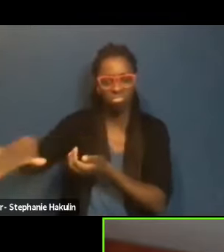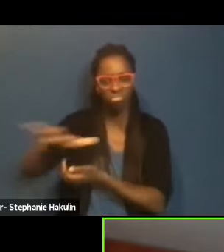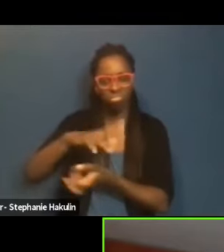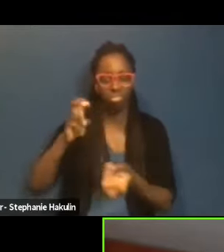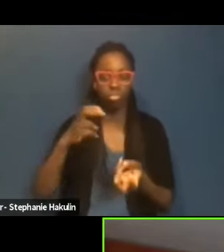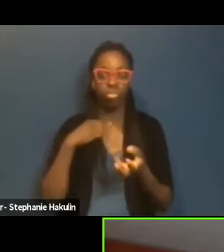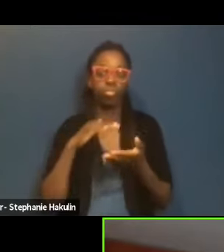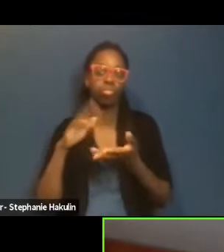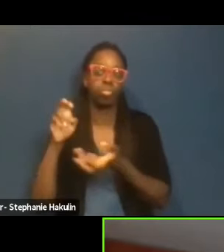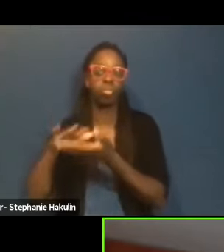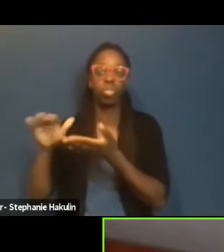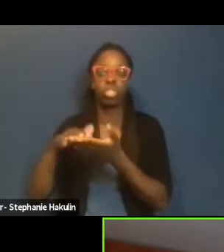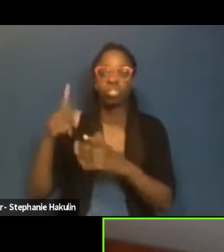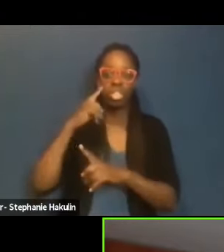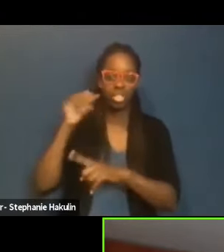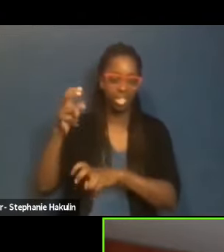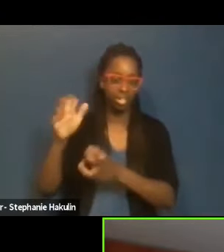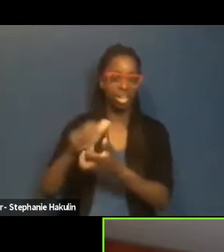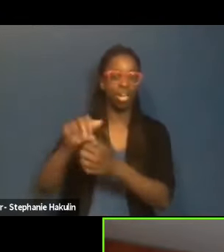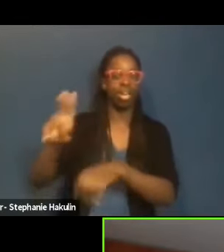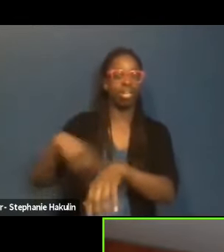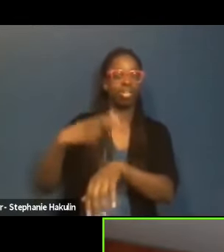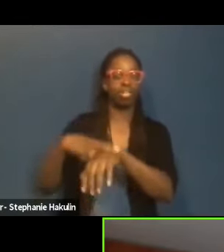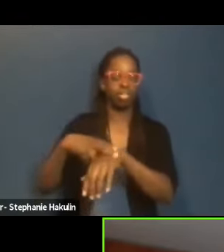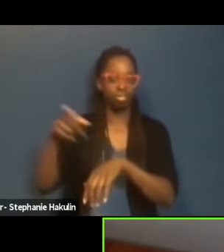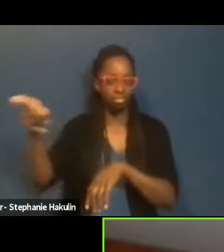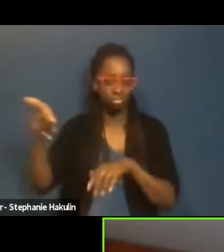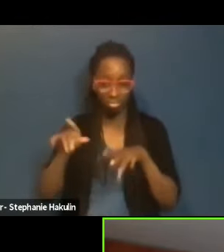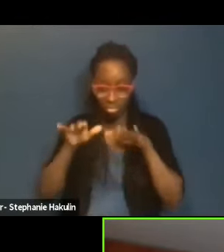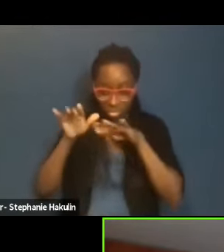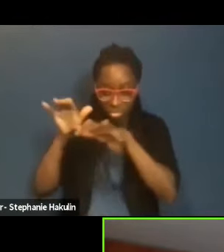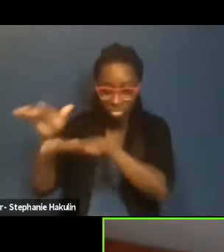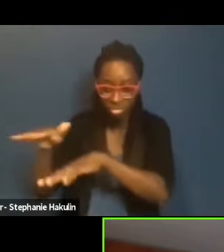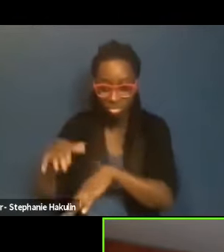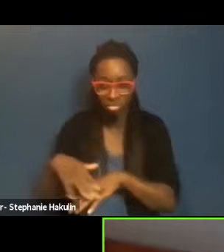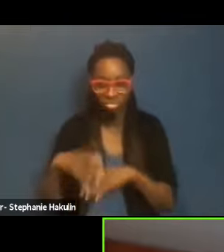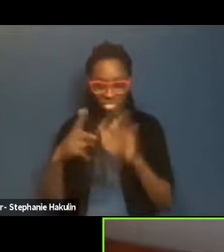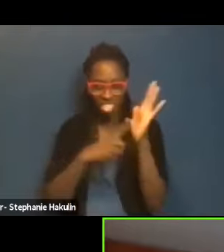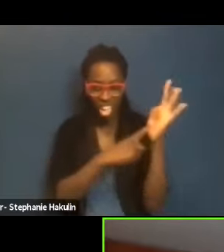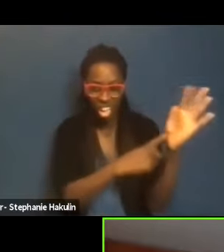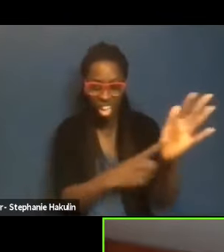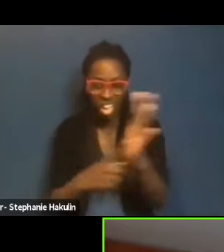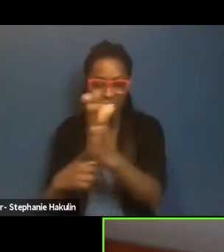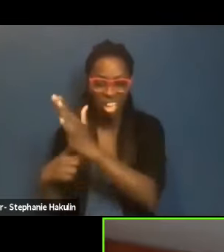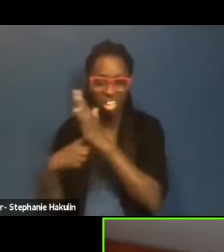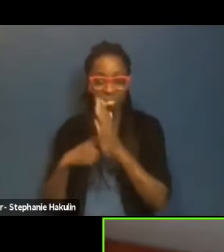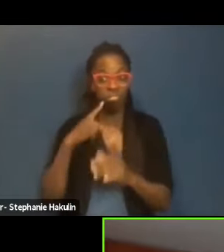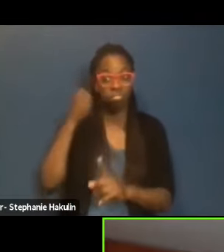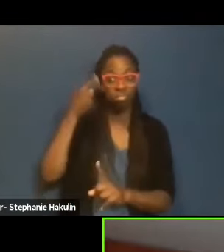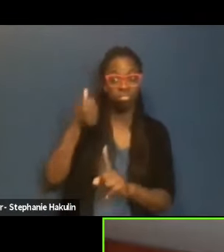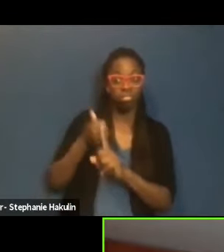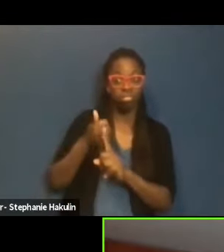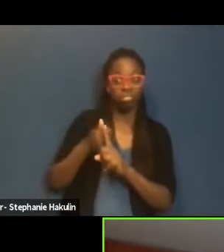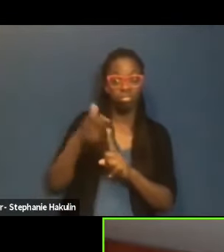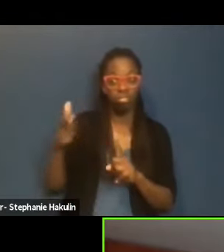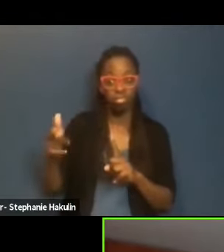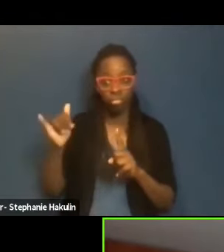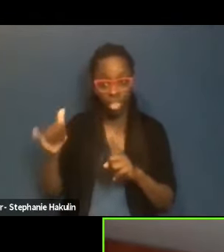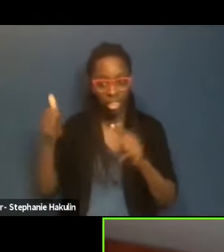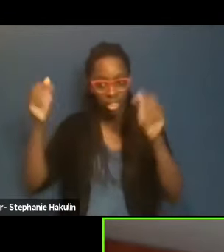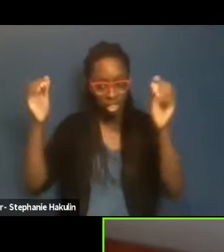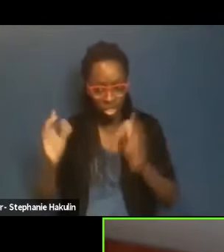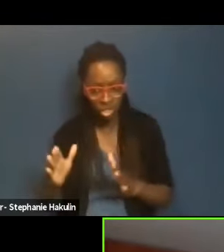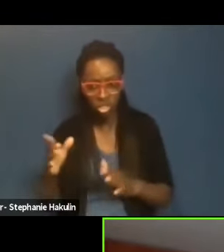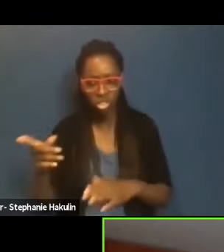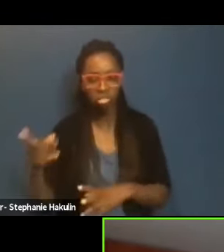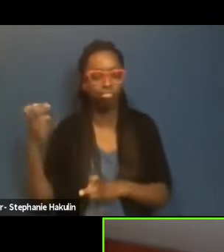hex breaker, a candle from Marta la Dominadora. This is the guarapo your grandmother showed your mother how to make. This is the baño she